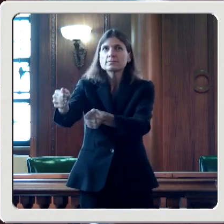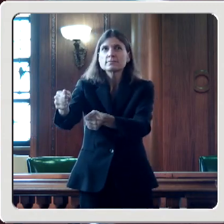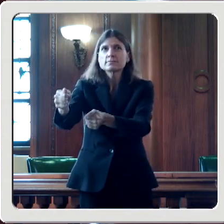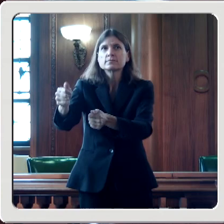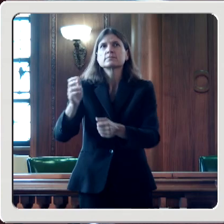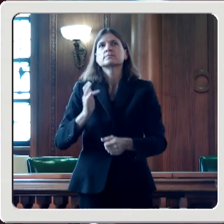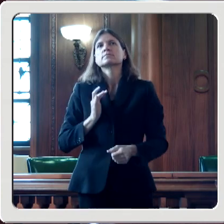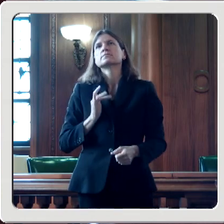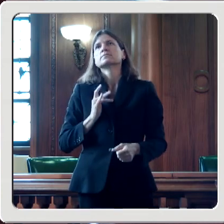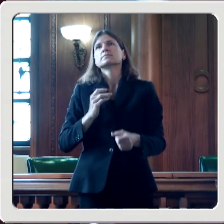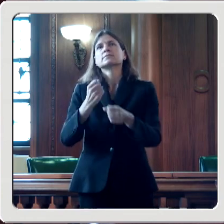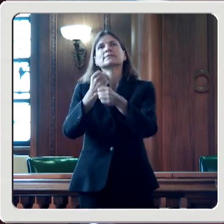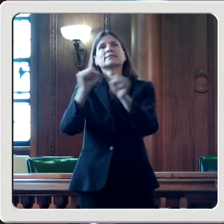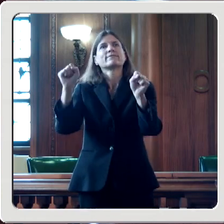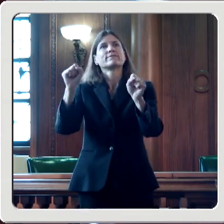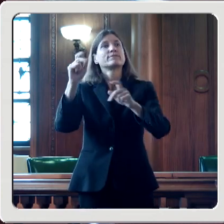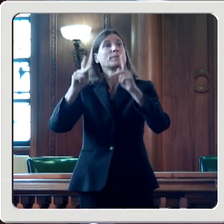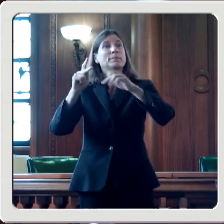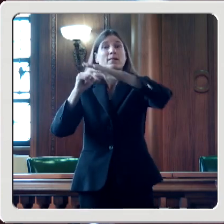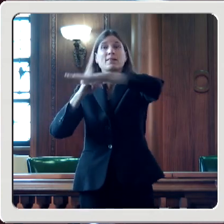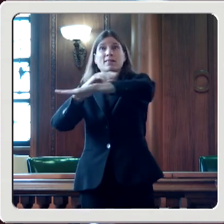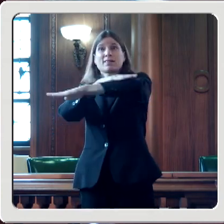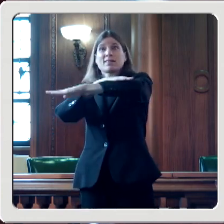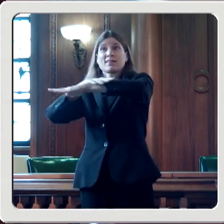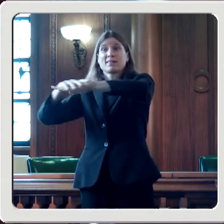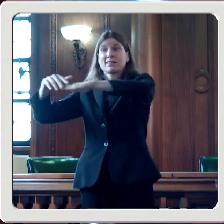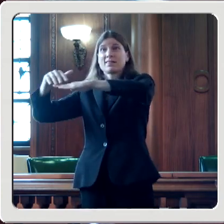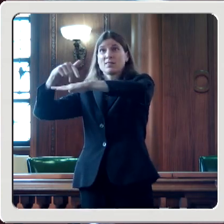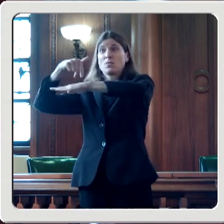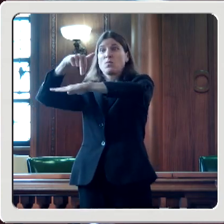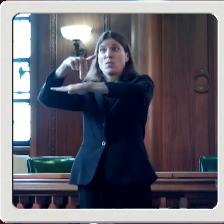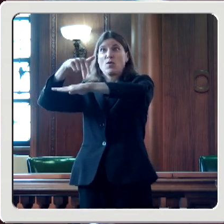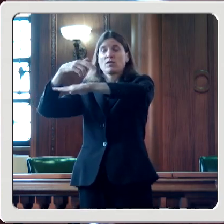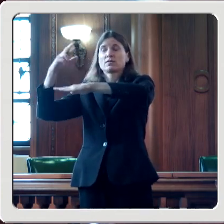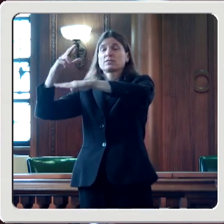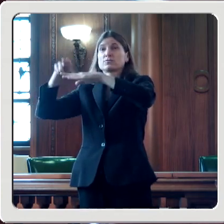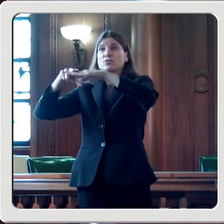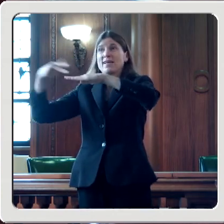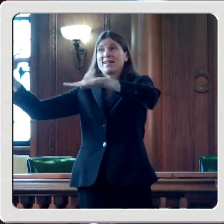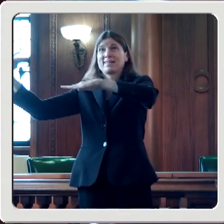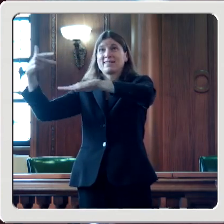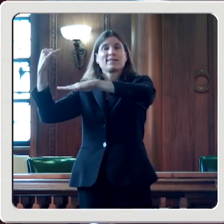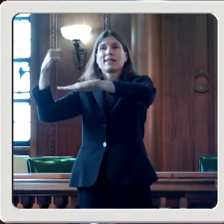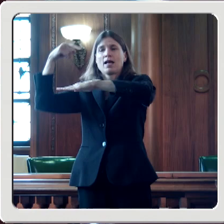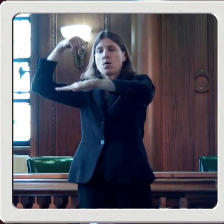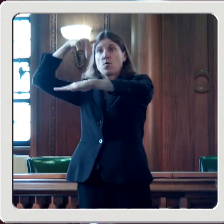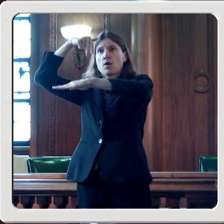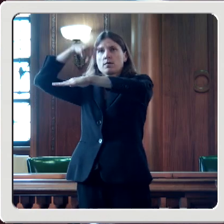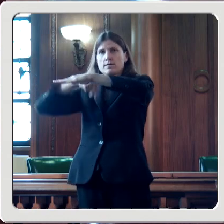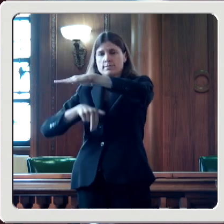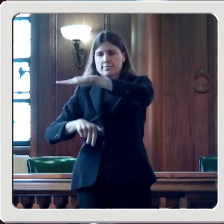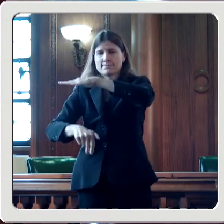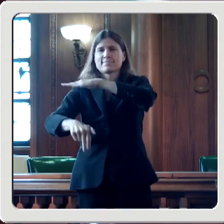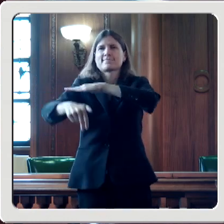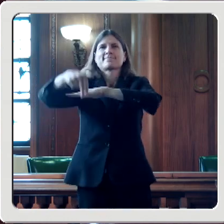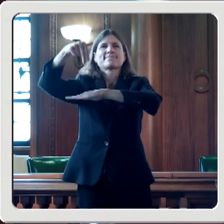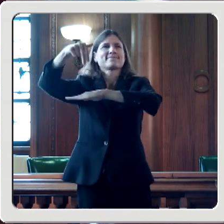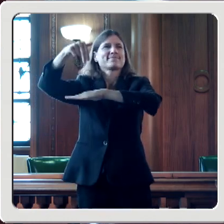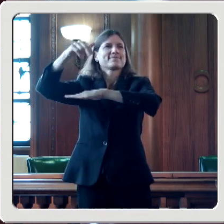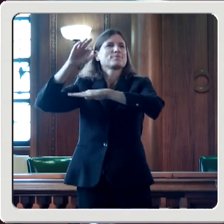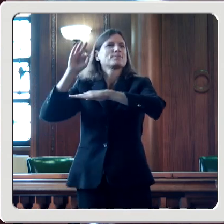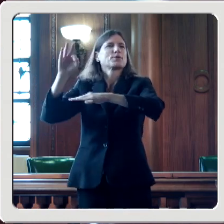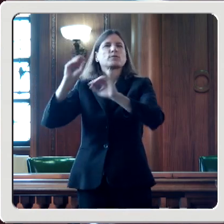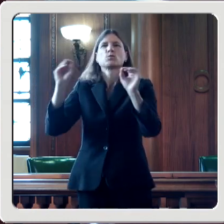tracks to get back and forth through the north end area and not have to put their lives on a line trying to cross the railroad tracks.